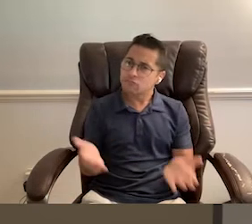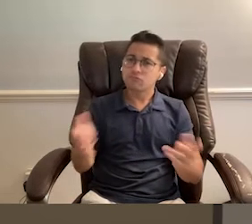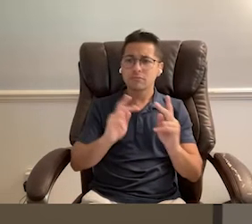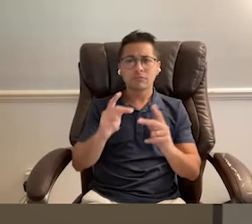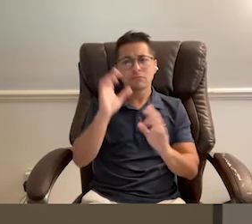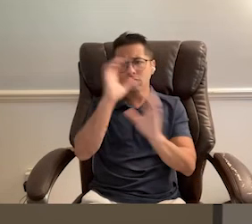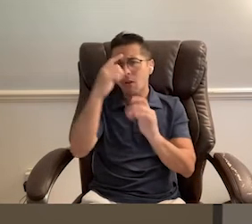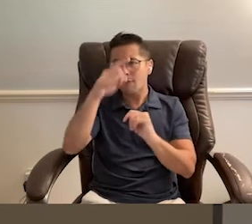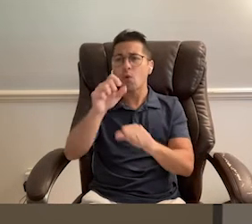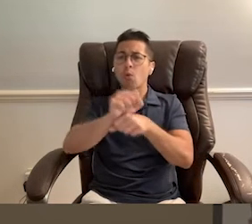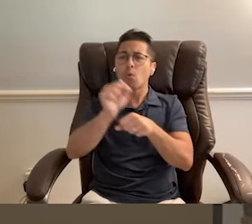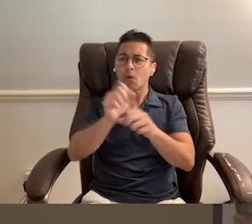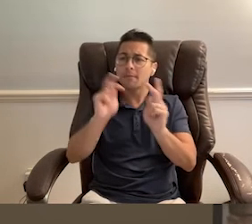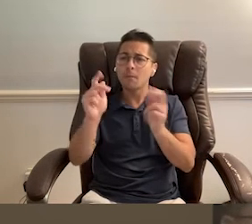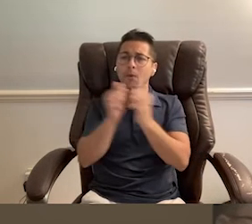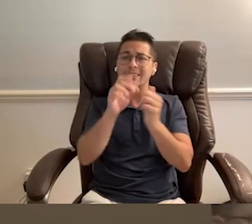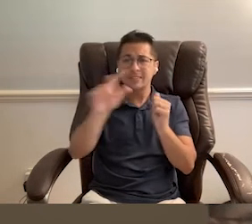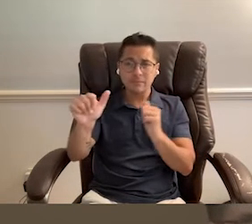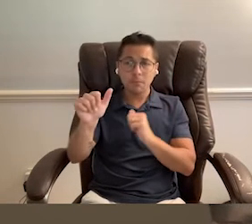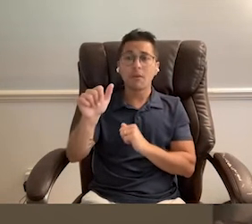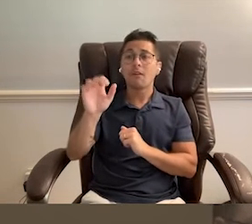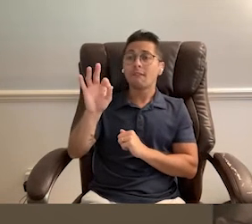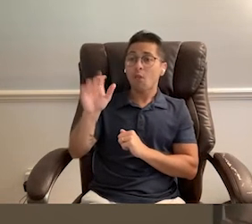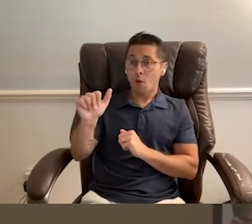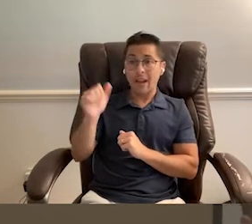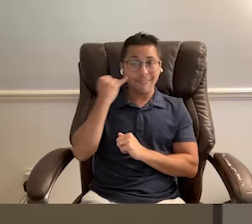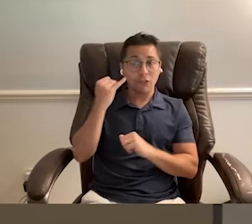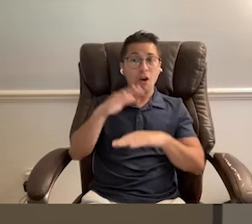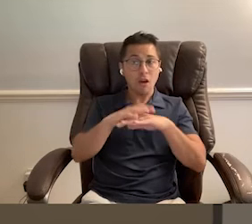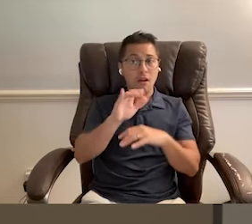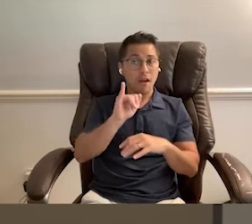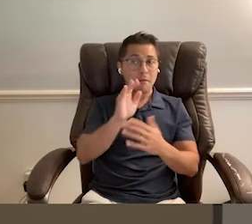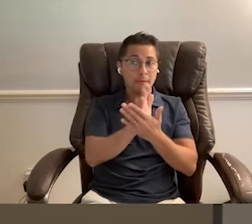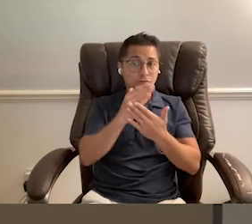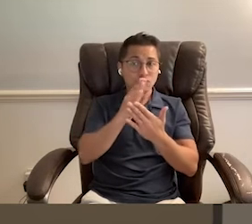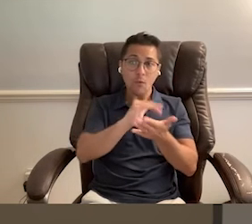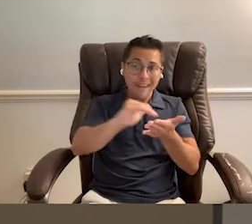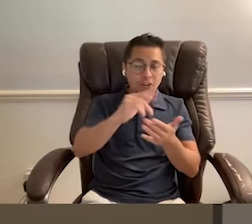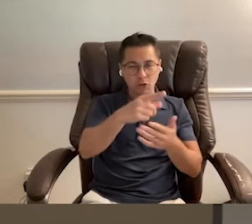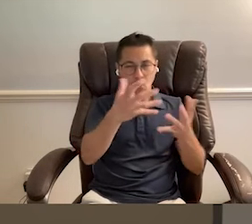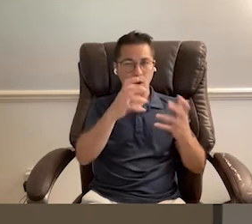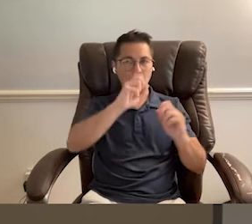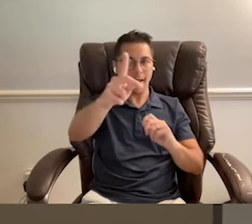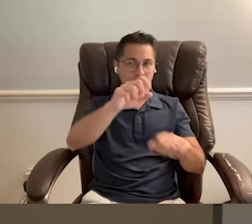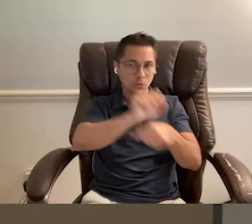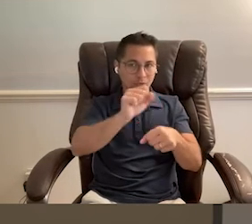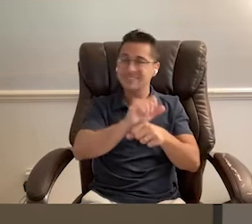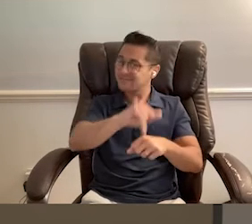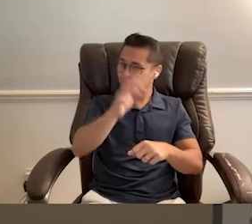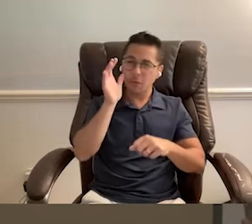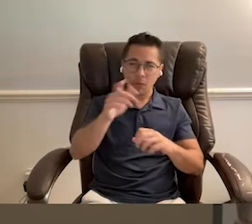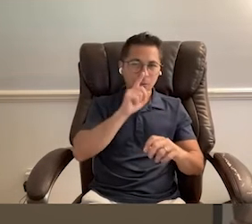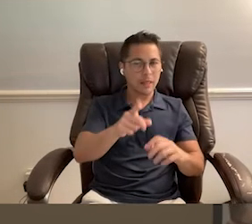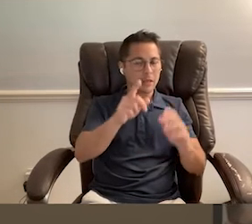with Disabilities Florida if you're on iBudget waiver and you're deciding to go back to work, because that will really give you all the information you